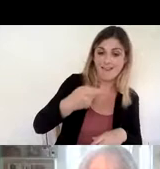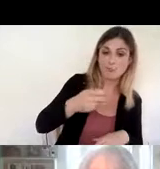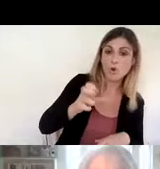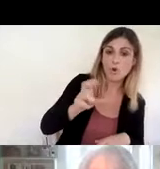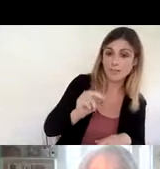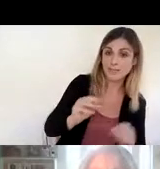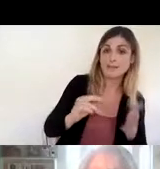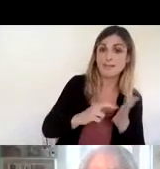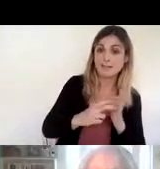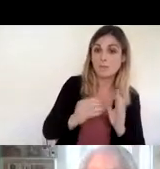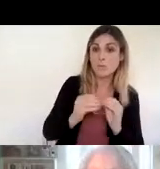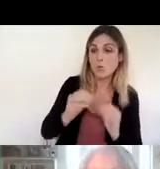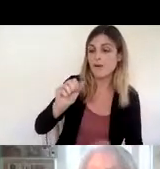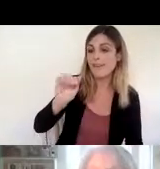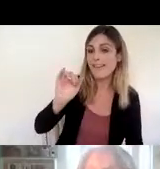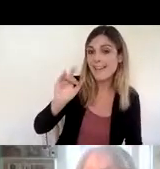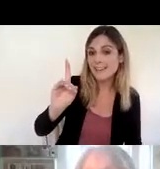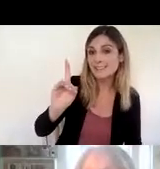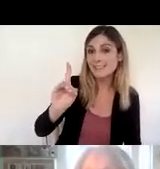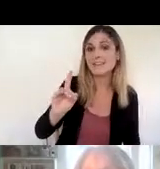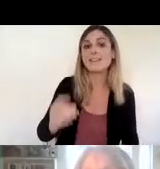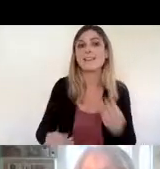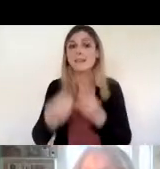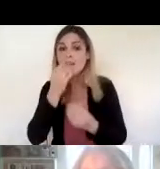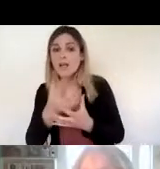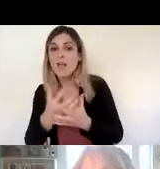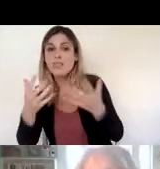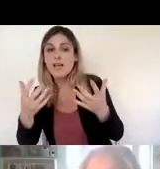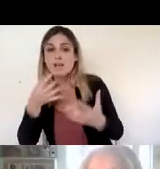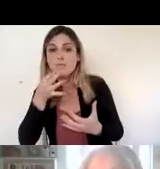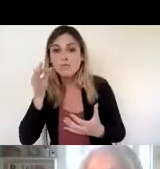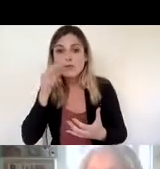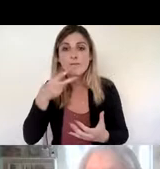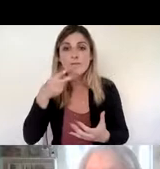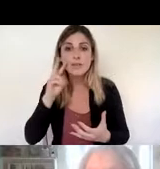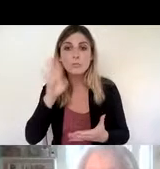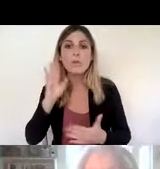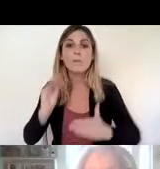extra acid, eating lots of fruits and vegetables can kind of cancel that out.